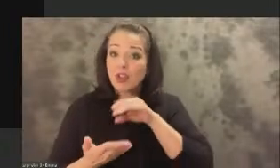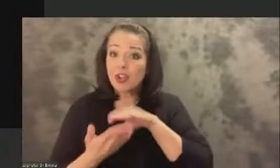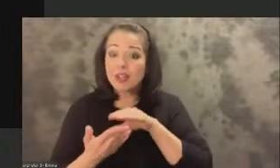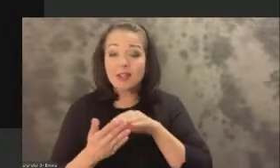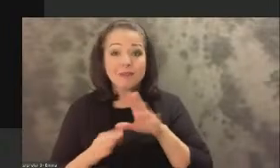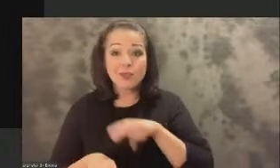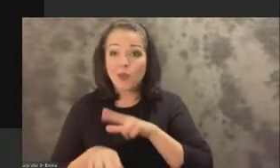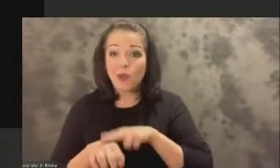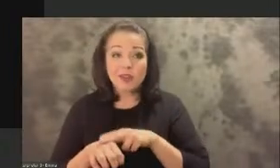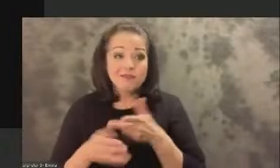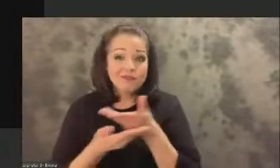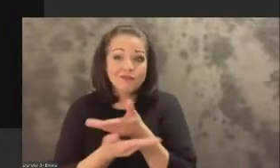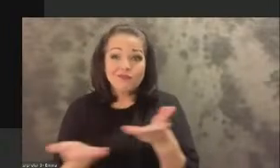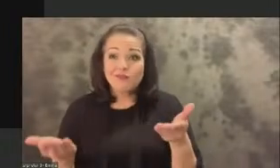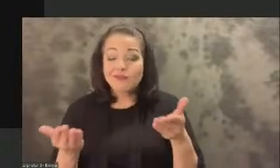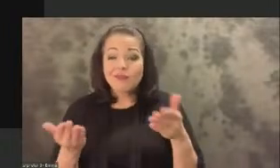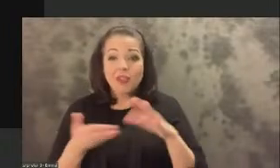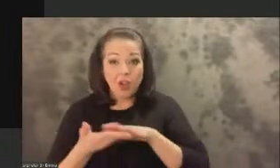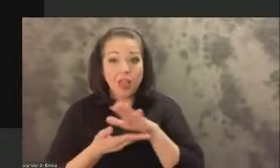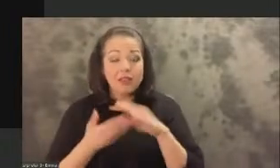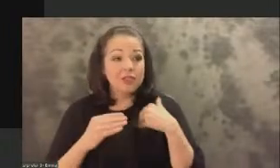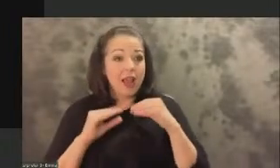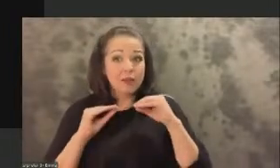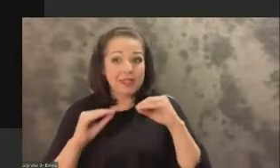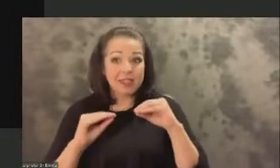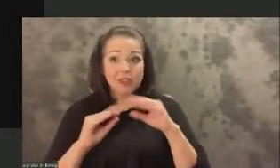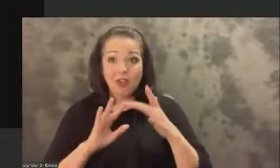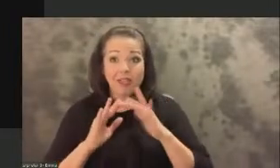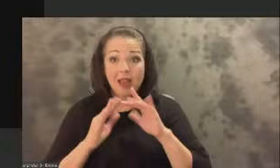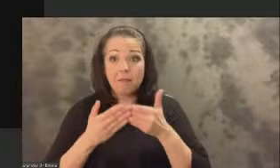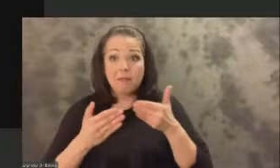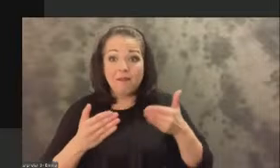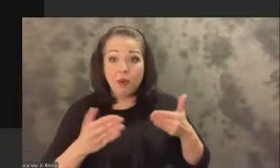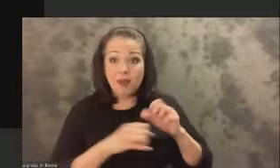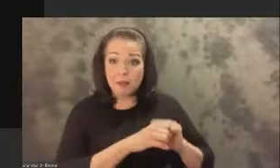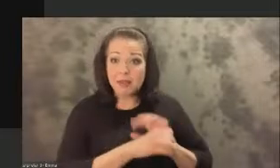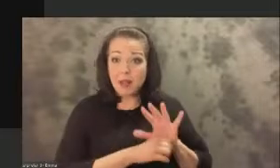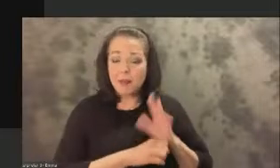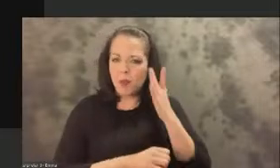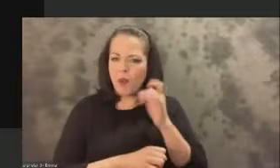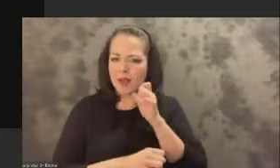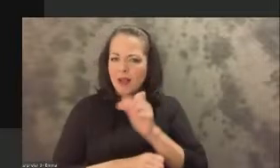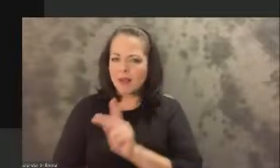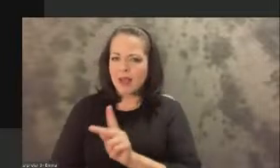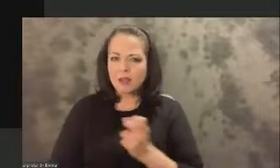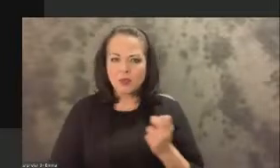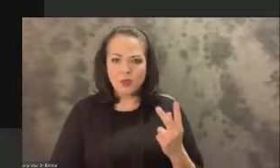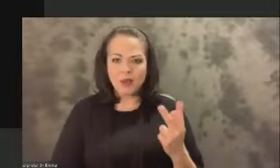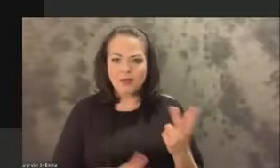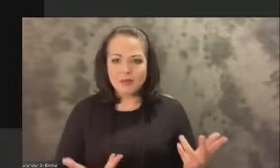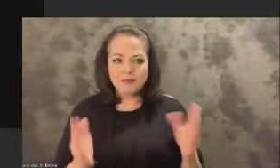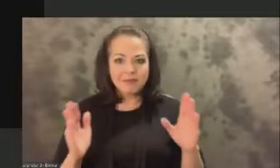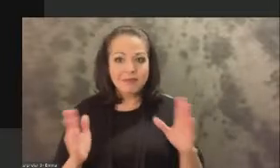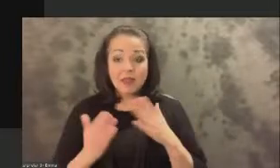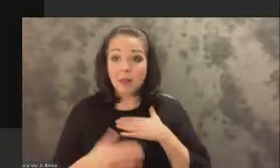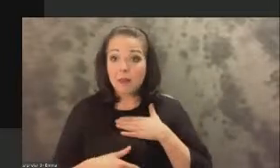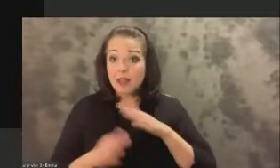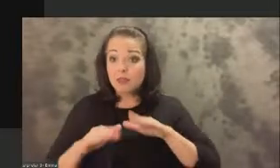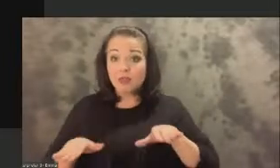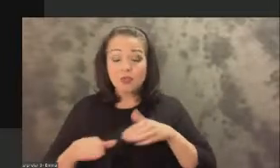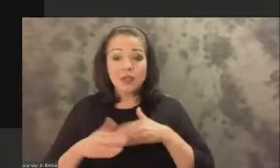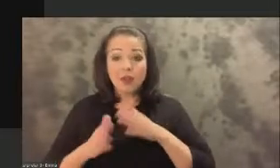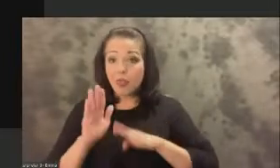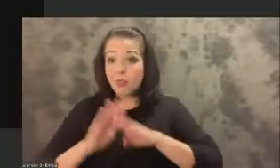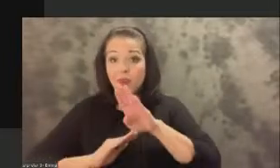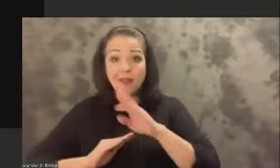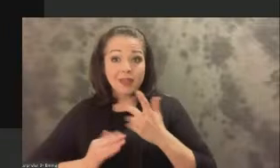teaching online even before the pandemic, so why not for K through 12? My children are thriving.